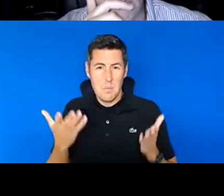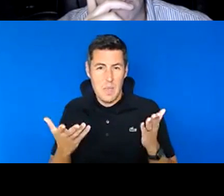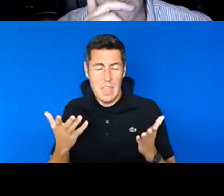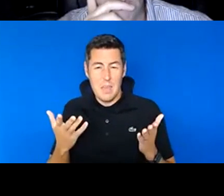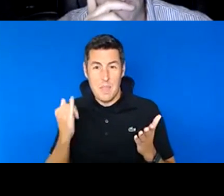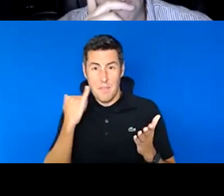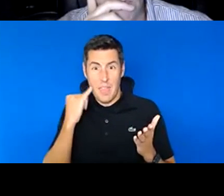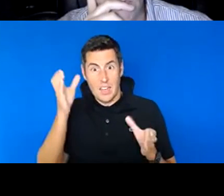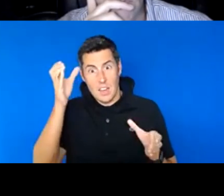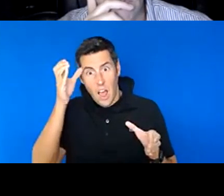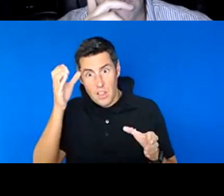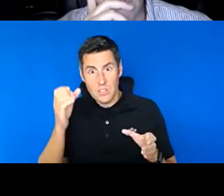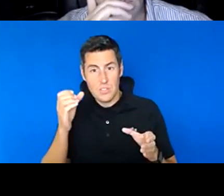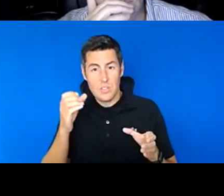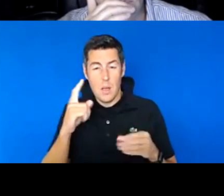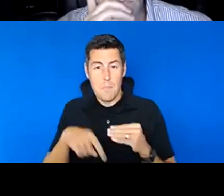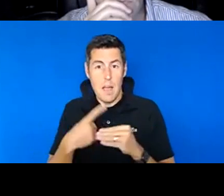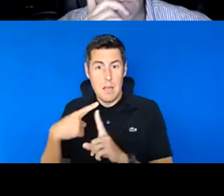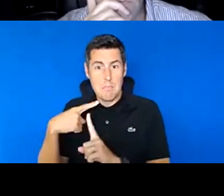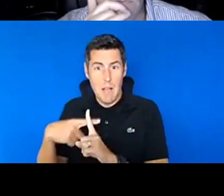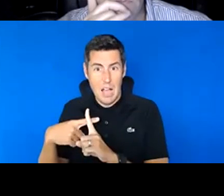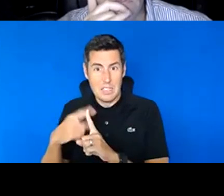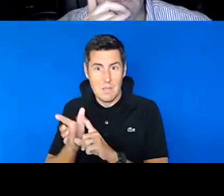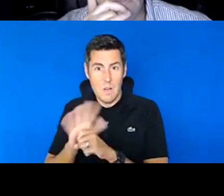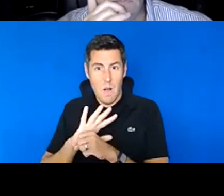programs, I've always worked with,